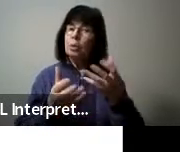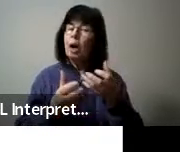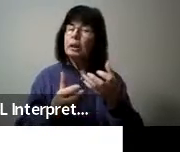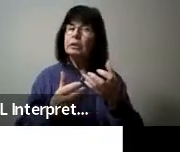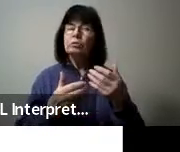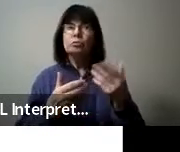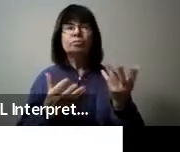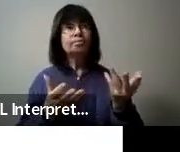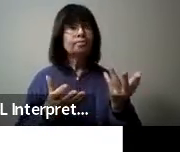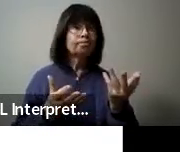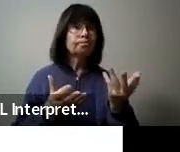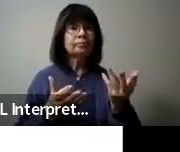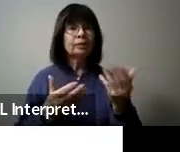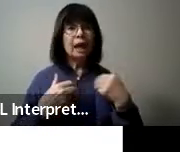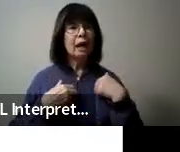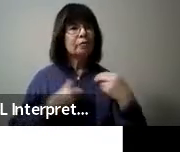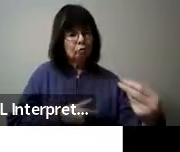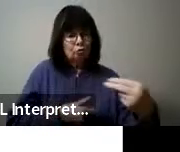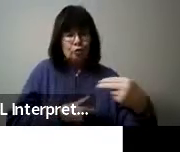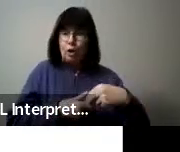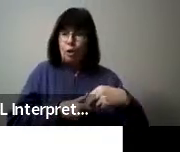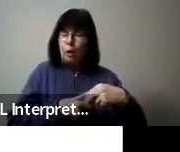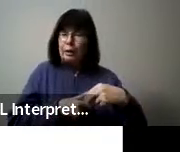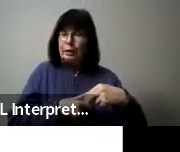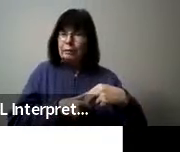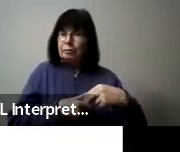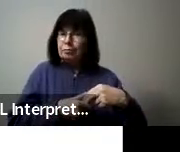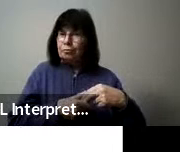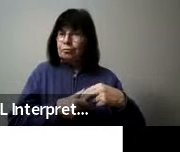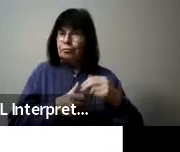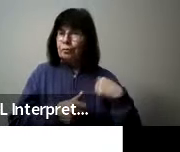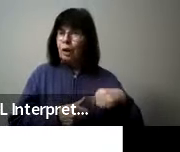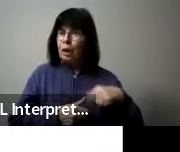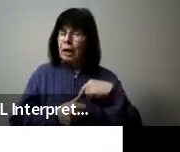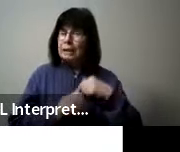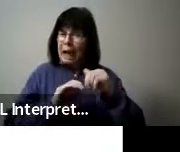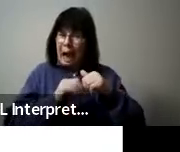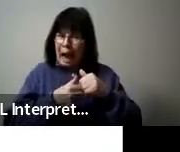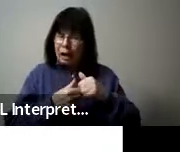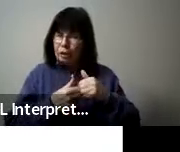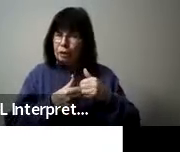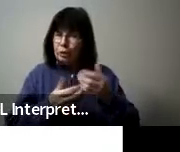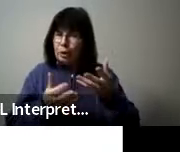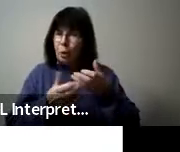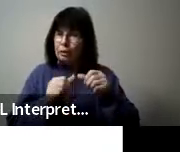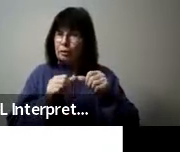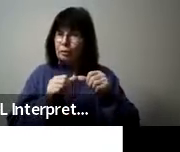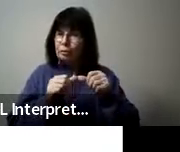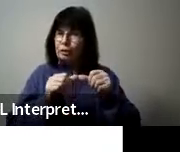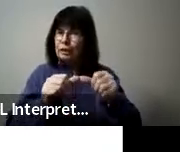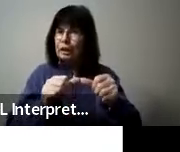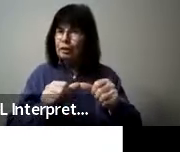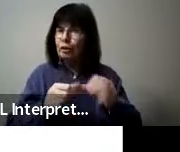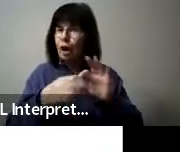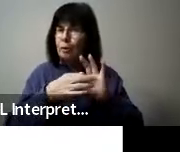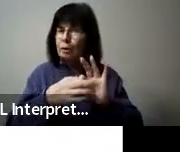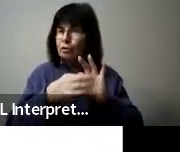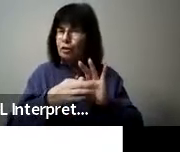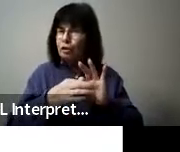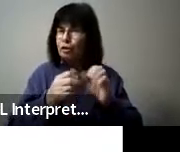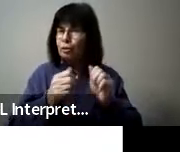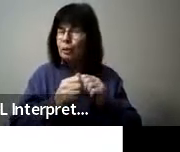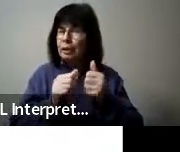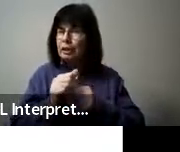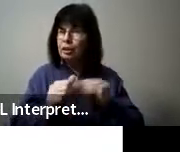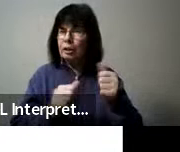have you join with us to think about how do we want to be in relationship with each other. Having this